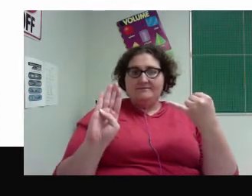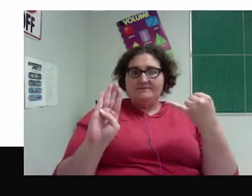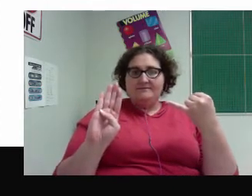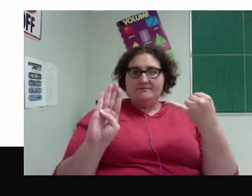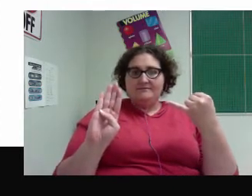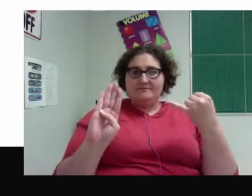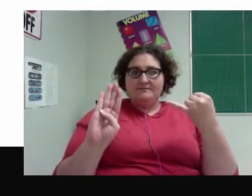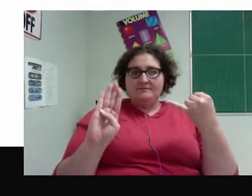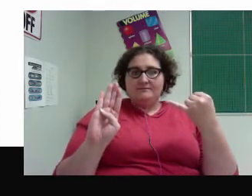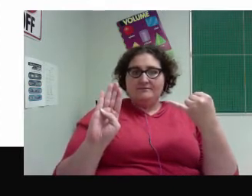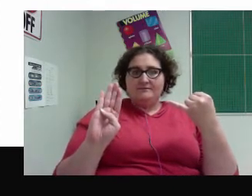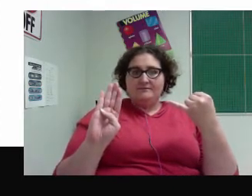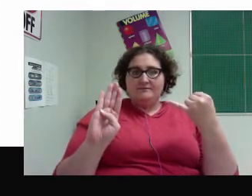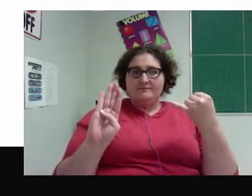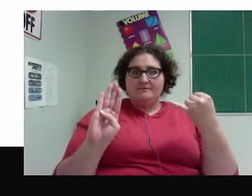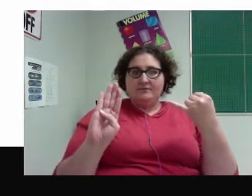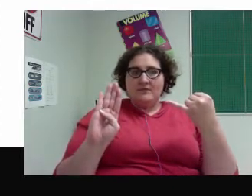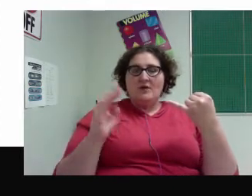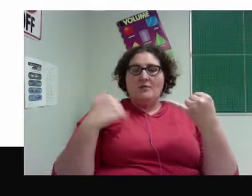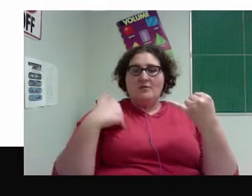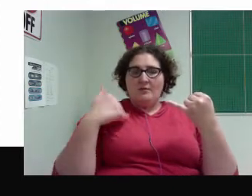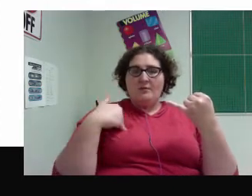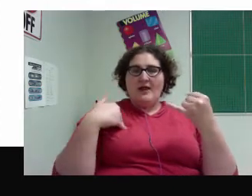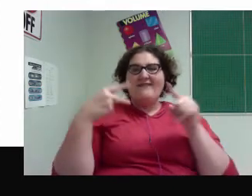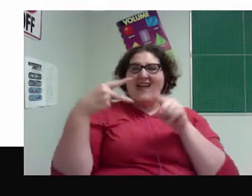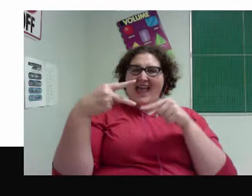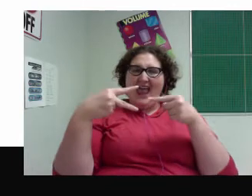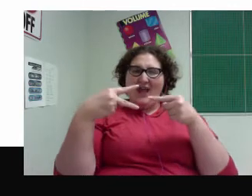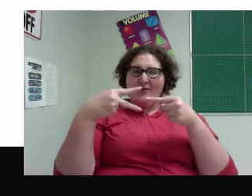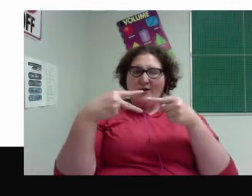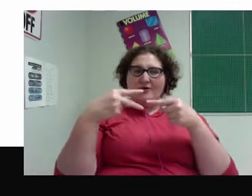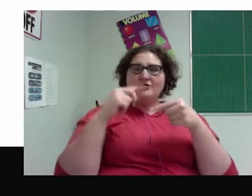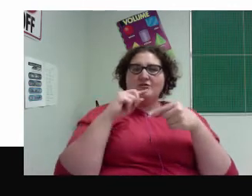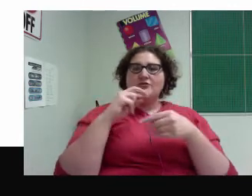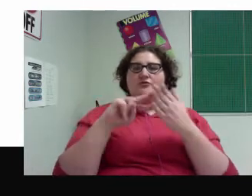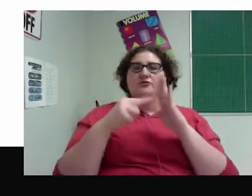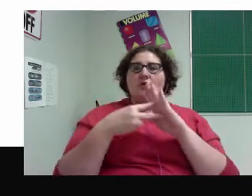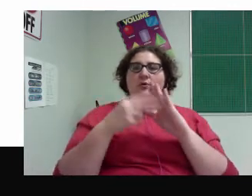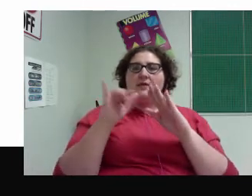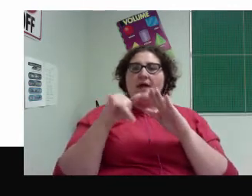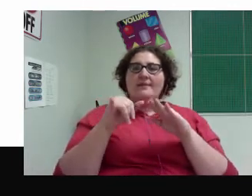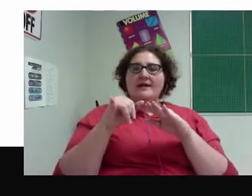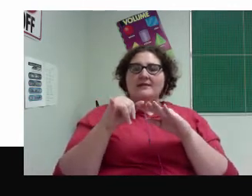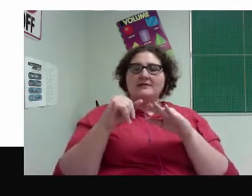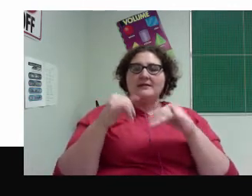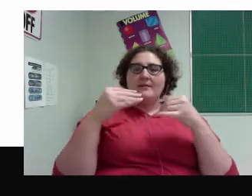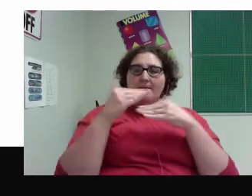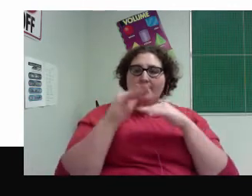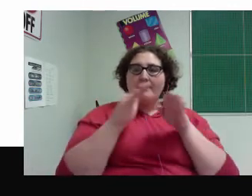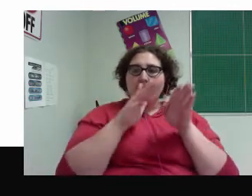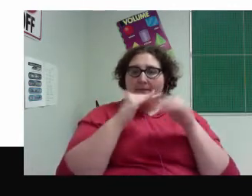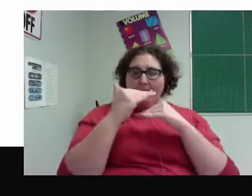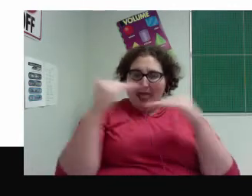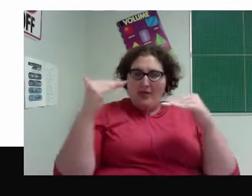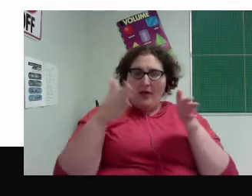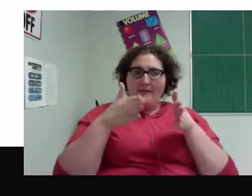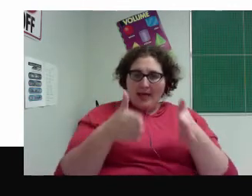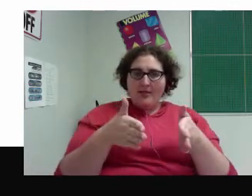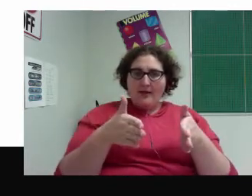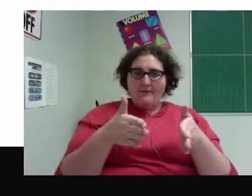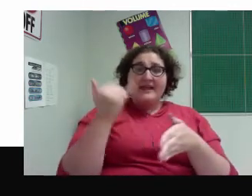now there's going to be little red arrows to indicate that they're parallel to each other. If I draw another line that's parallel to line